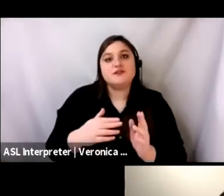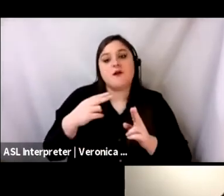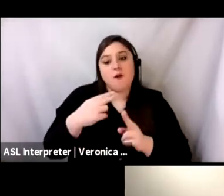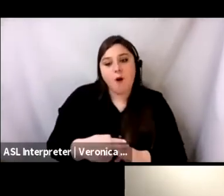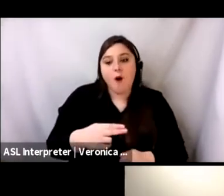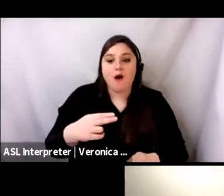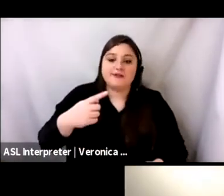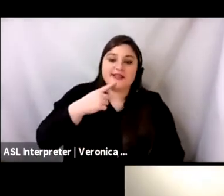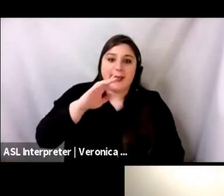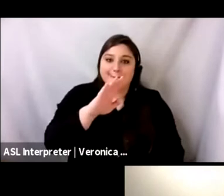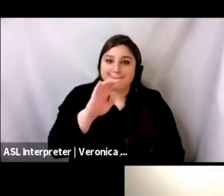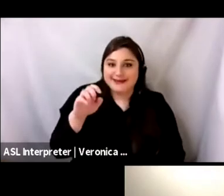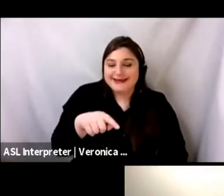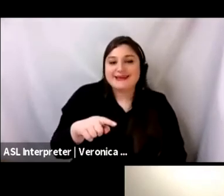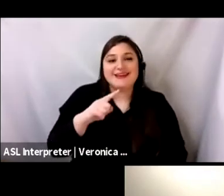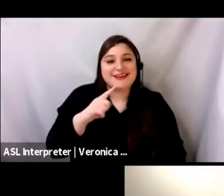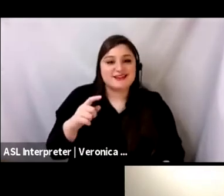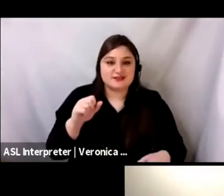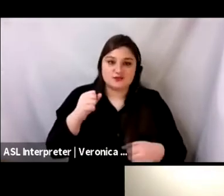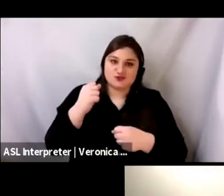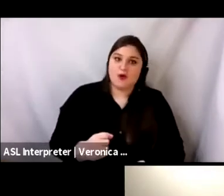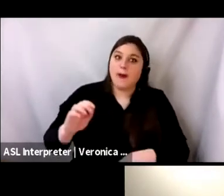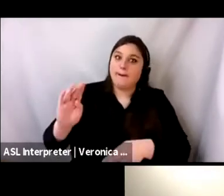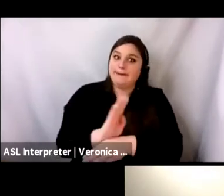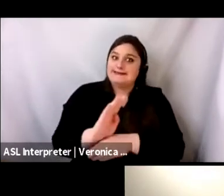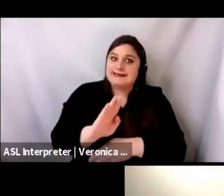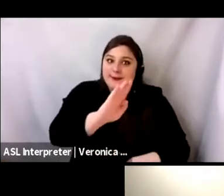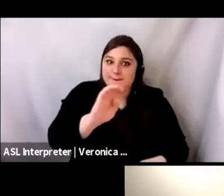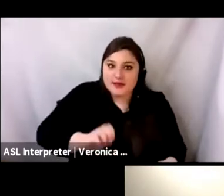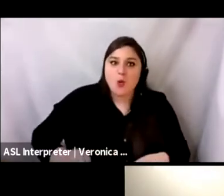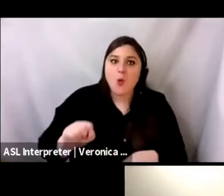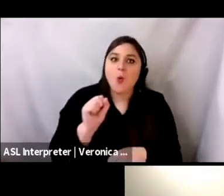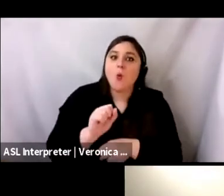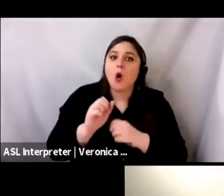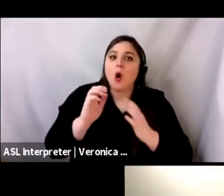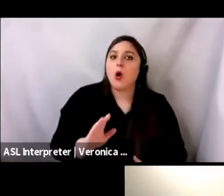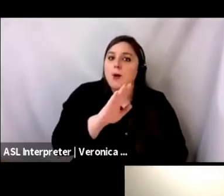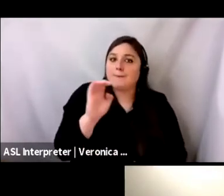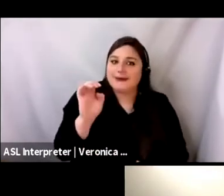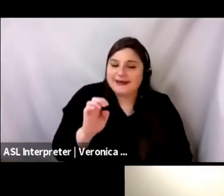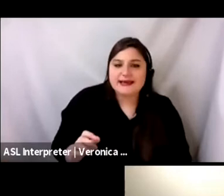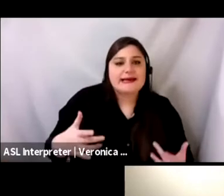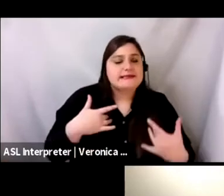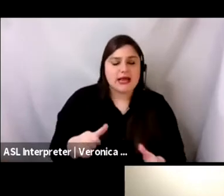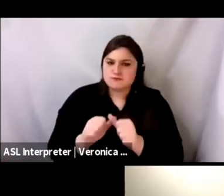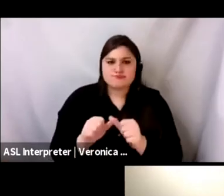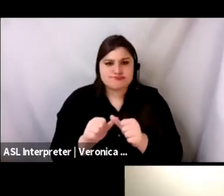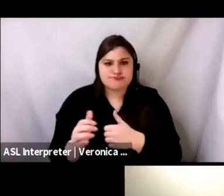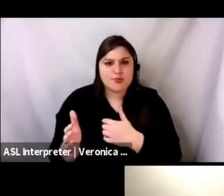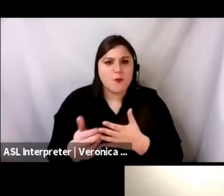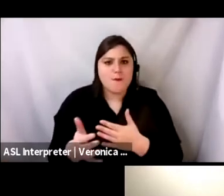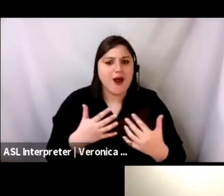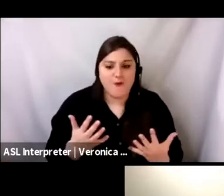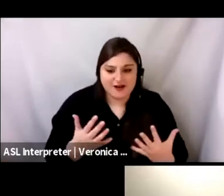the industrious worker. But I think it's really important to understand that this metaphor could be damaging. And bees are